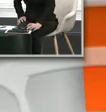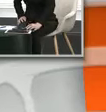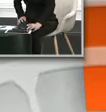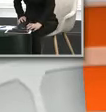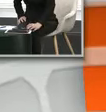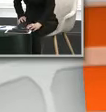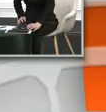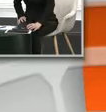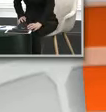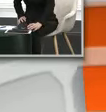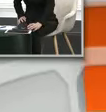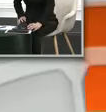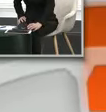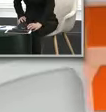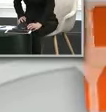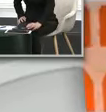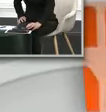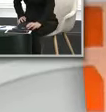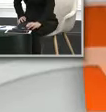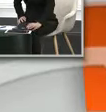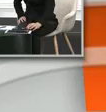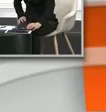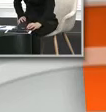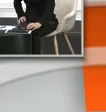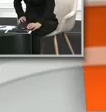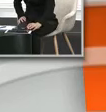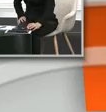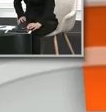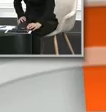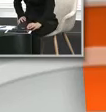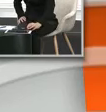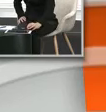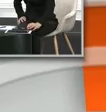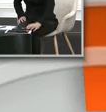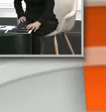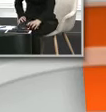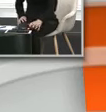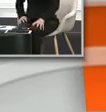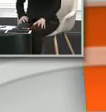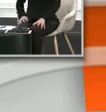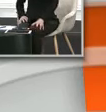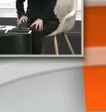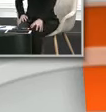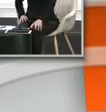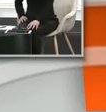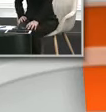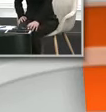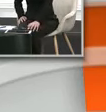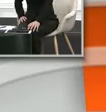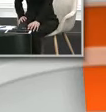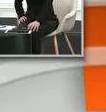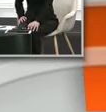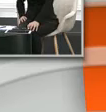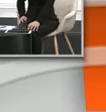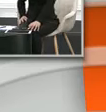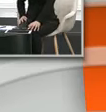all voted in favor of Khun Prayut yes. in line with the party's stand, yes. with the exception of